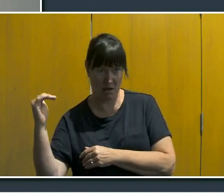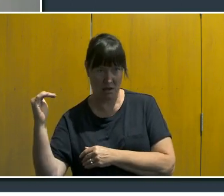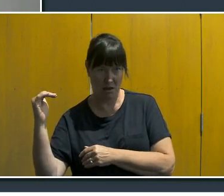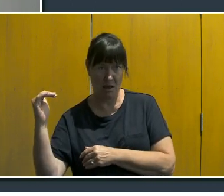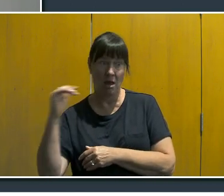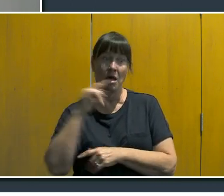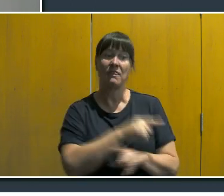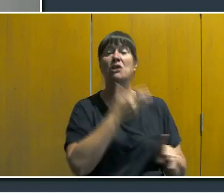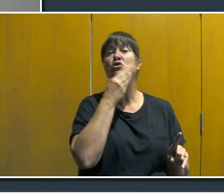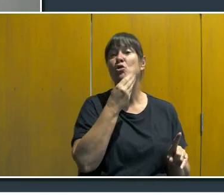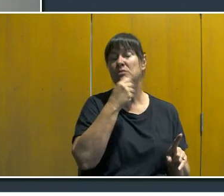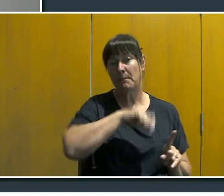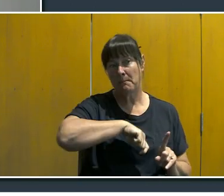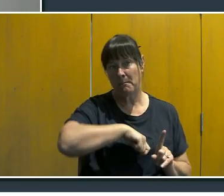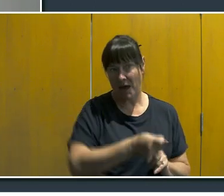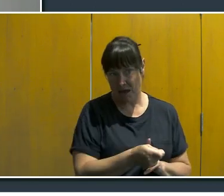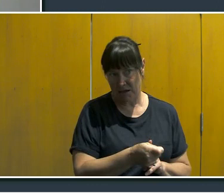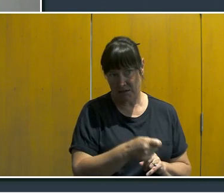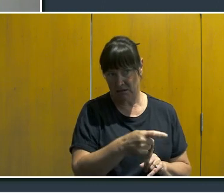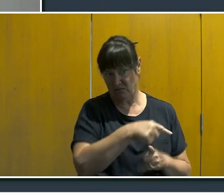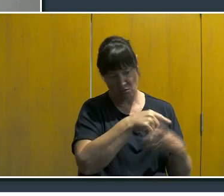have users' pays on everything else.